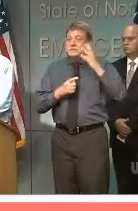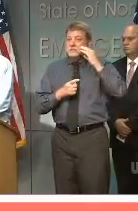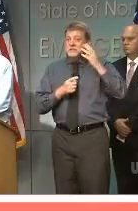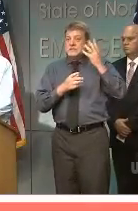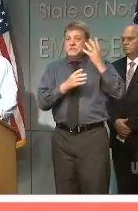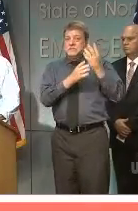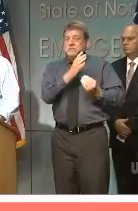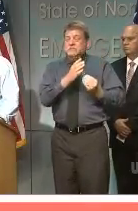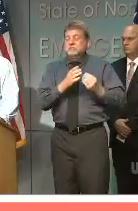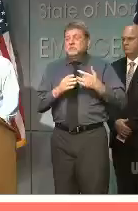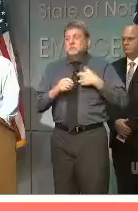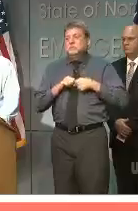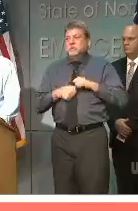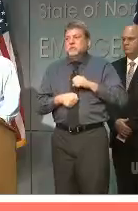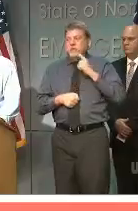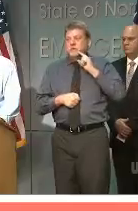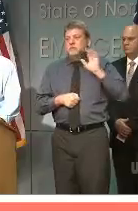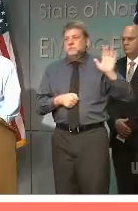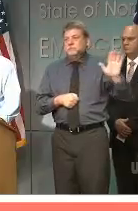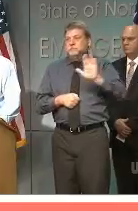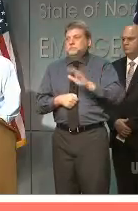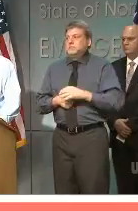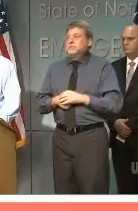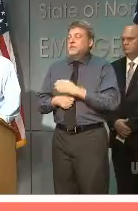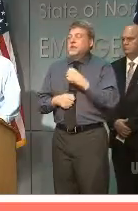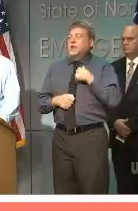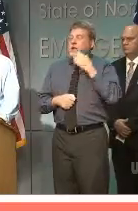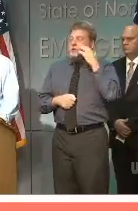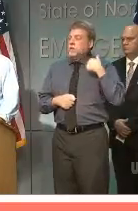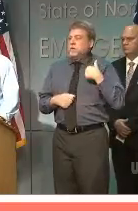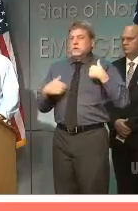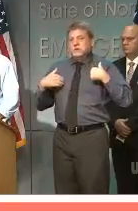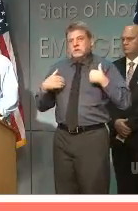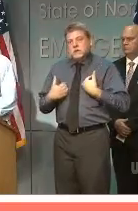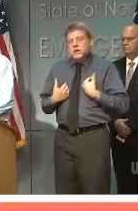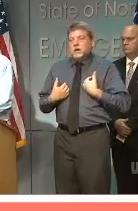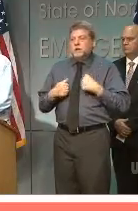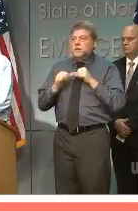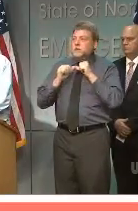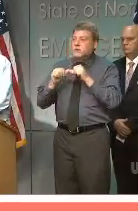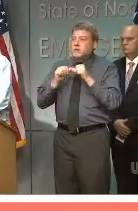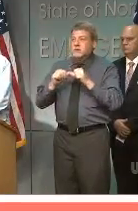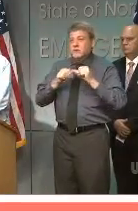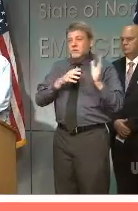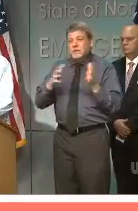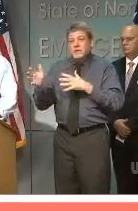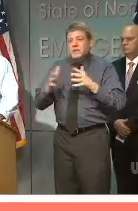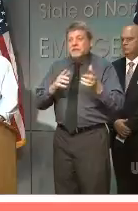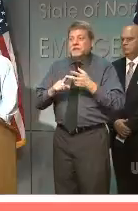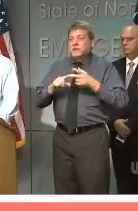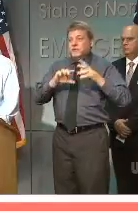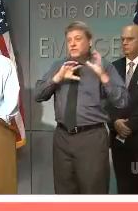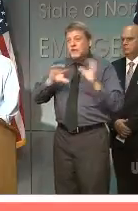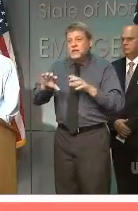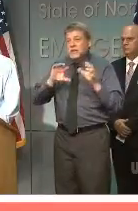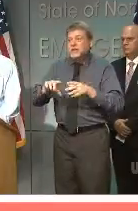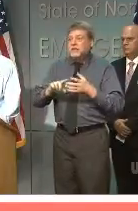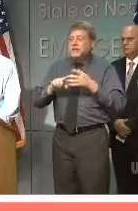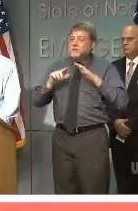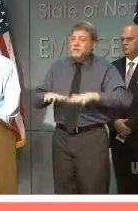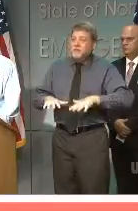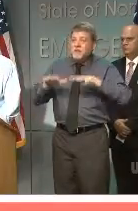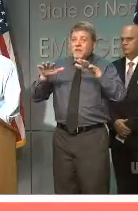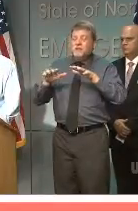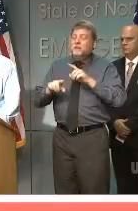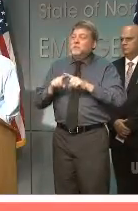I know that we grow weary of the wind, the rain, and the floods, but we